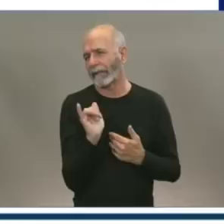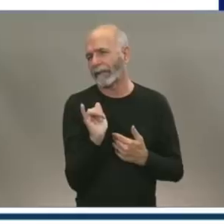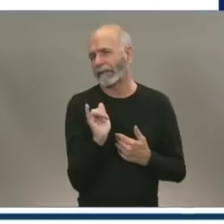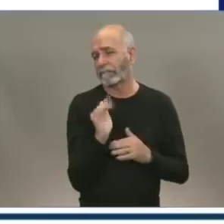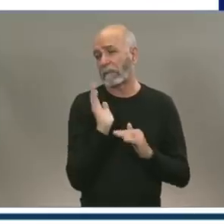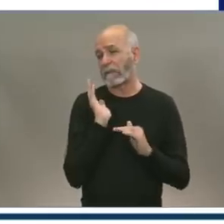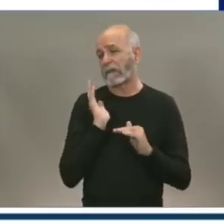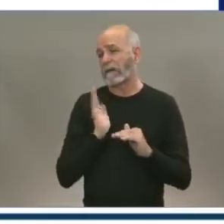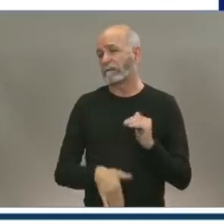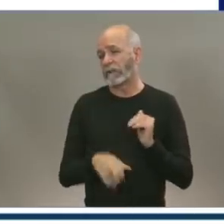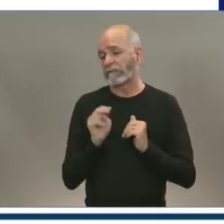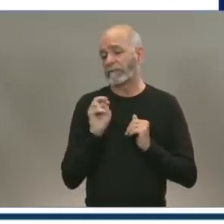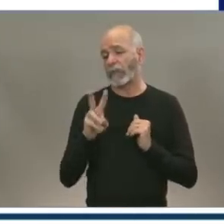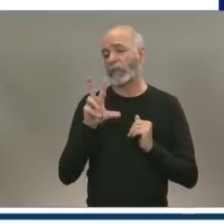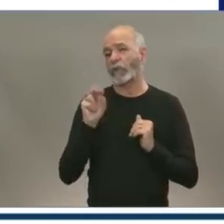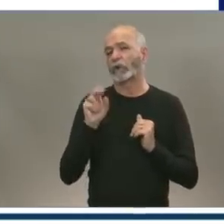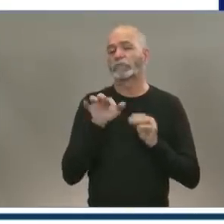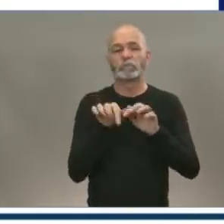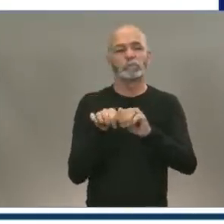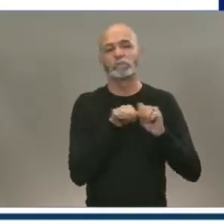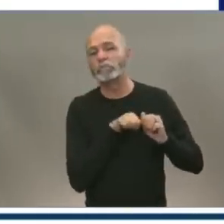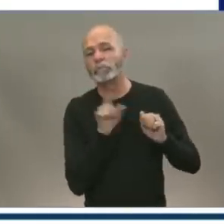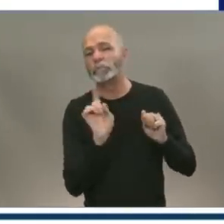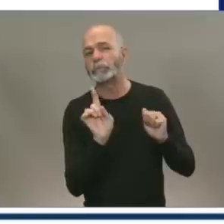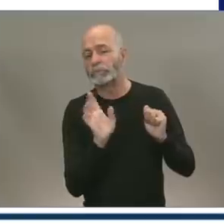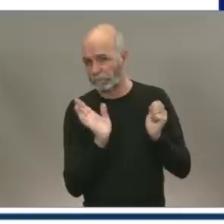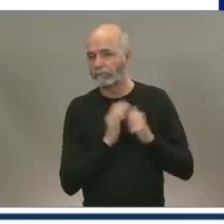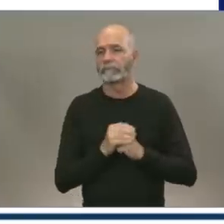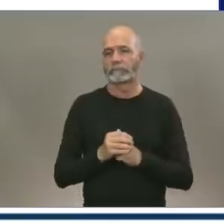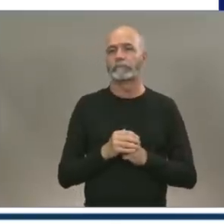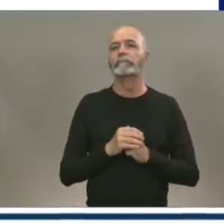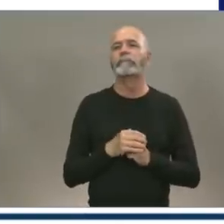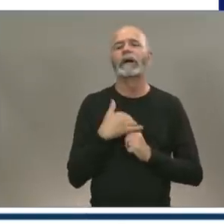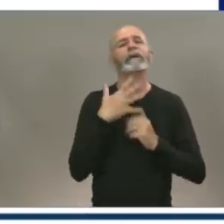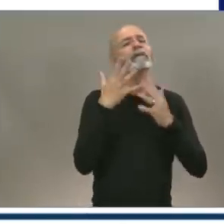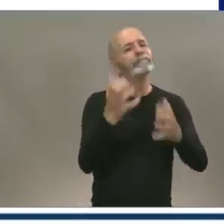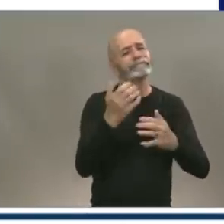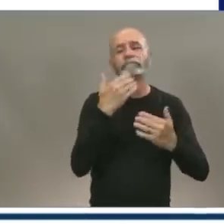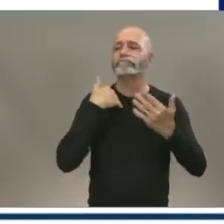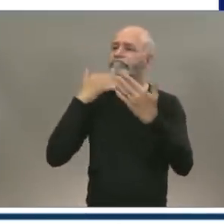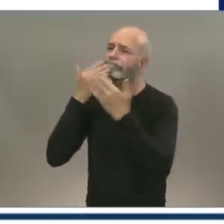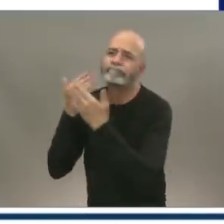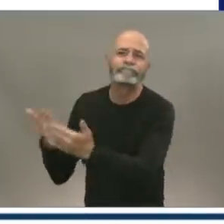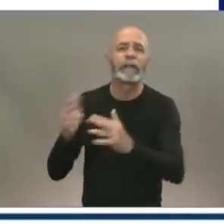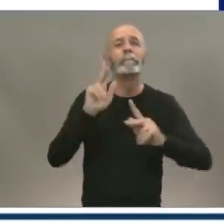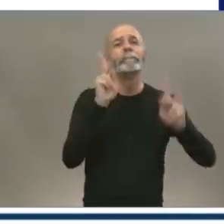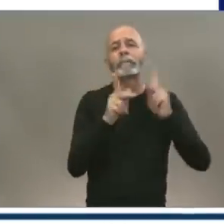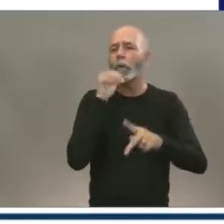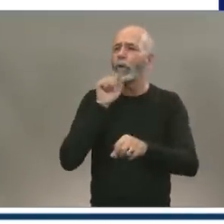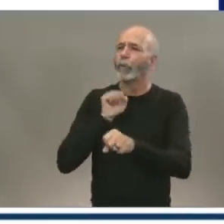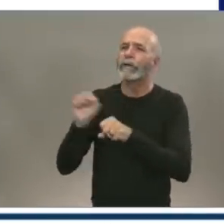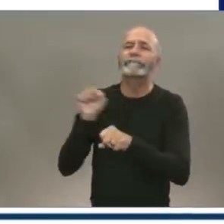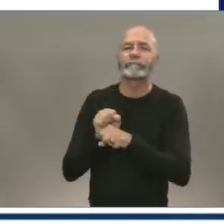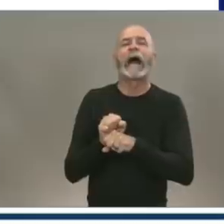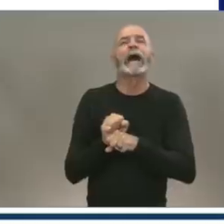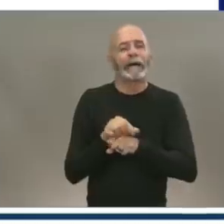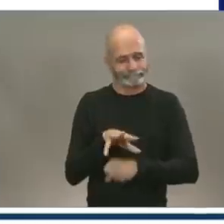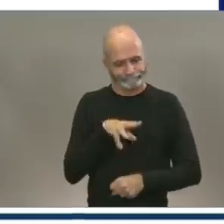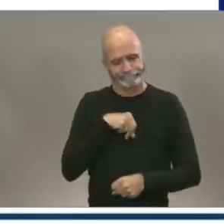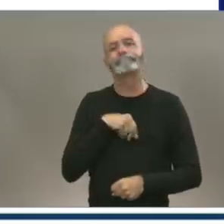deadline. So my sincere thank you to all those employees who have been vaccinated and who made the